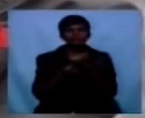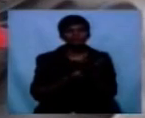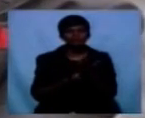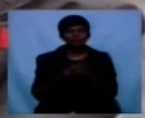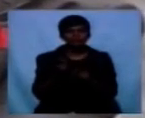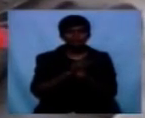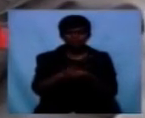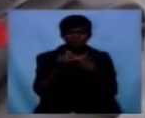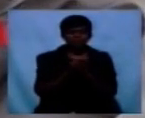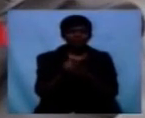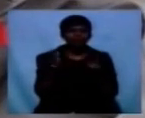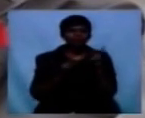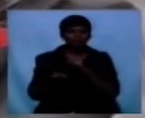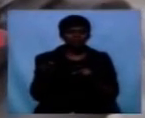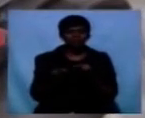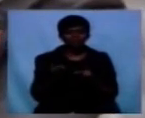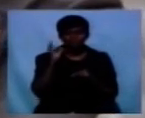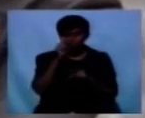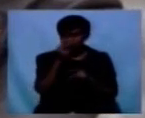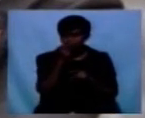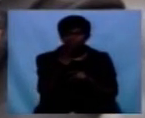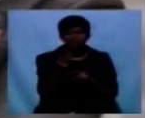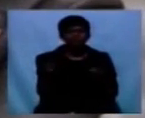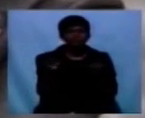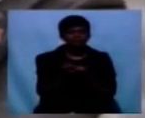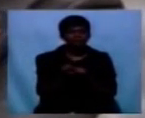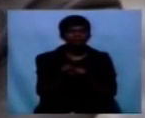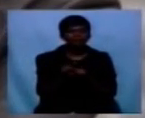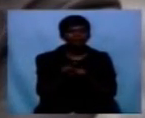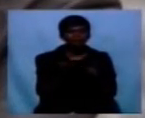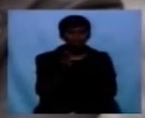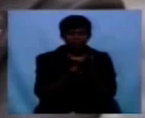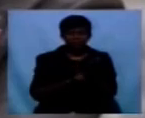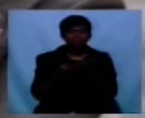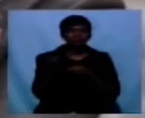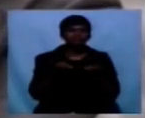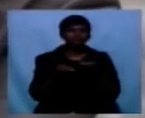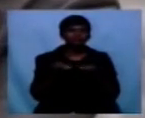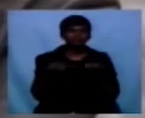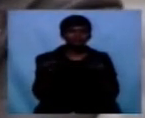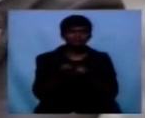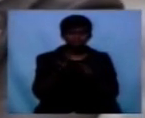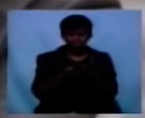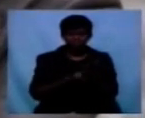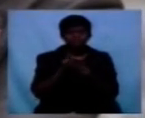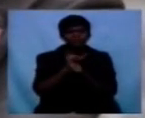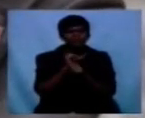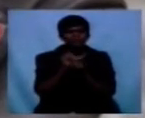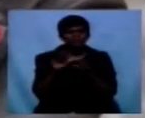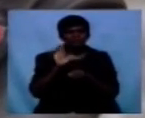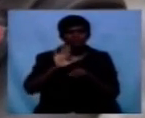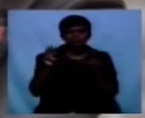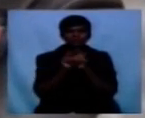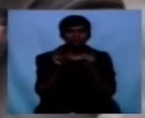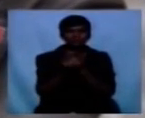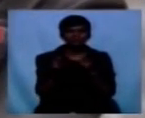from all the concerned parties. I'll look into the report of the board, the report of management, the report of the workers through their union.